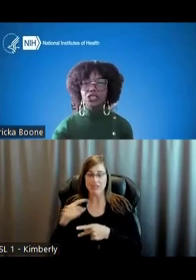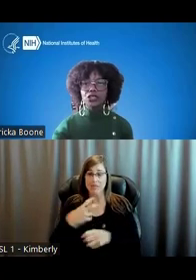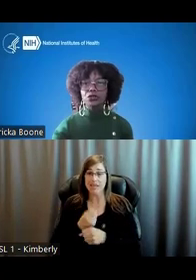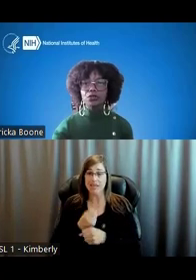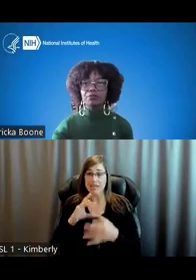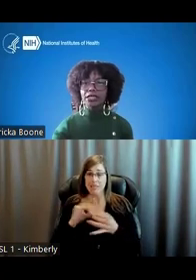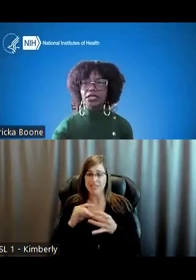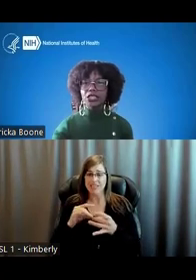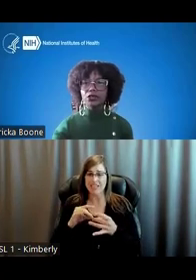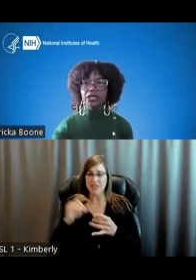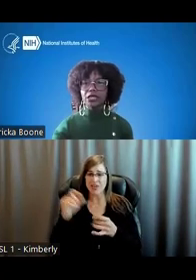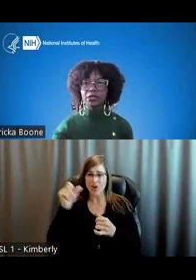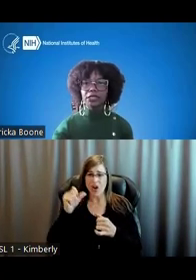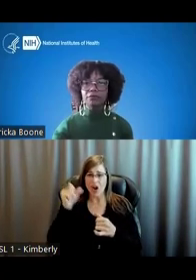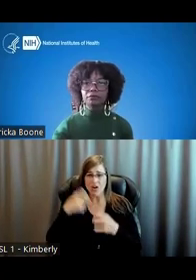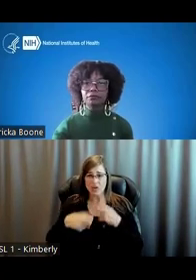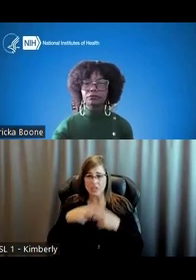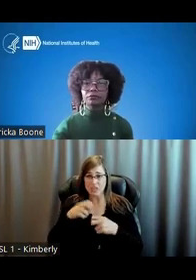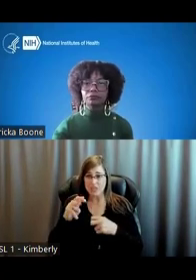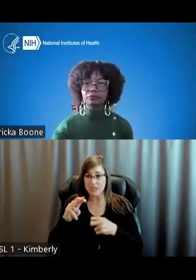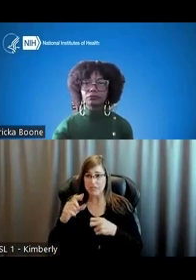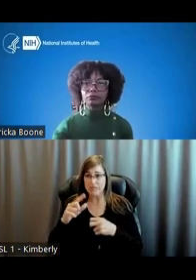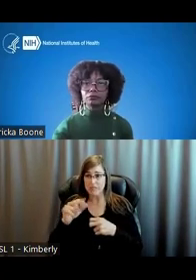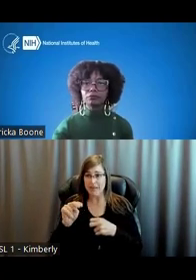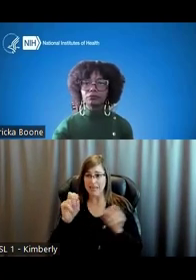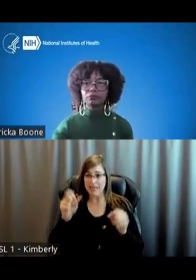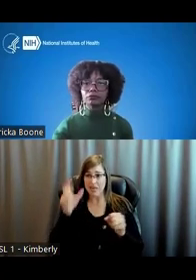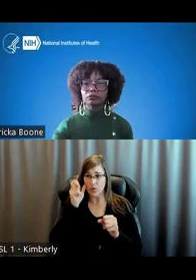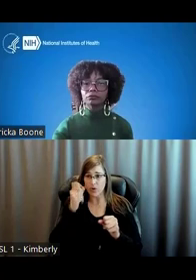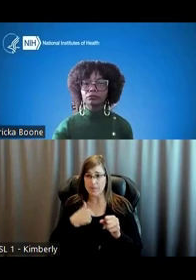audio issues. Megan, can you hear me?